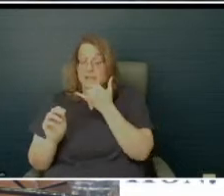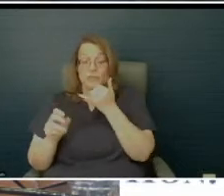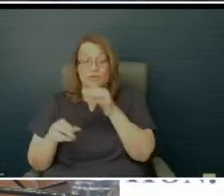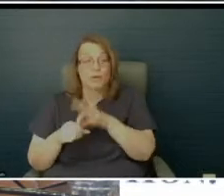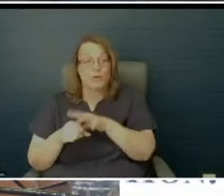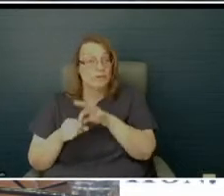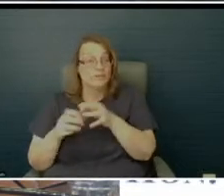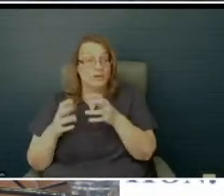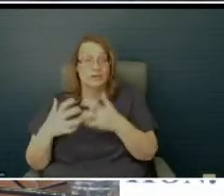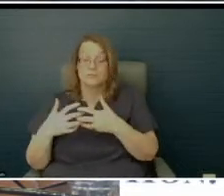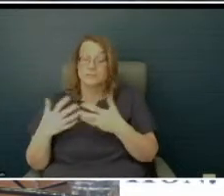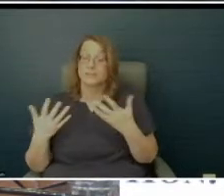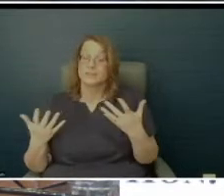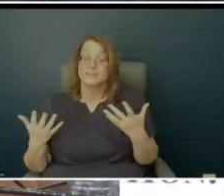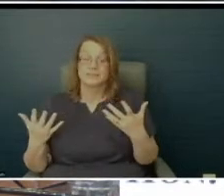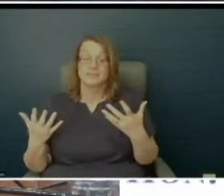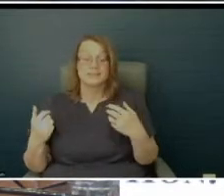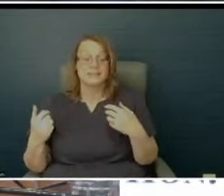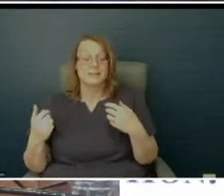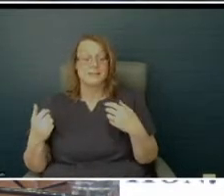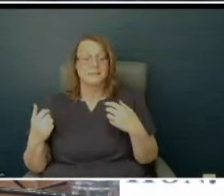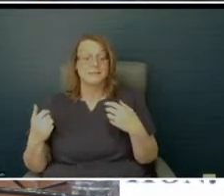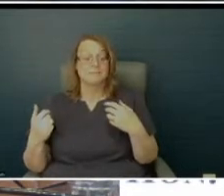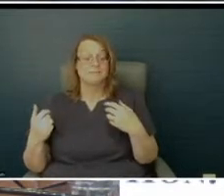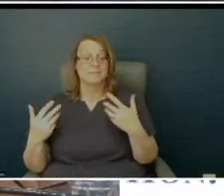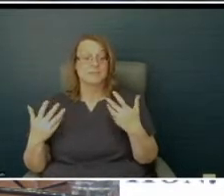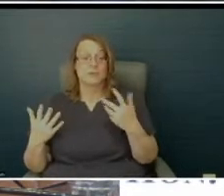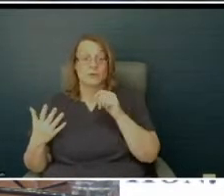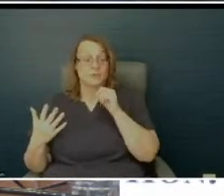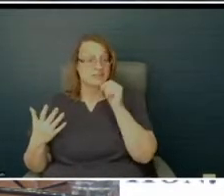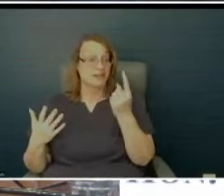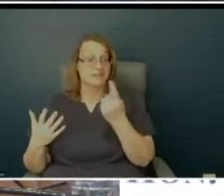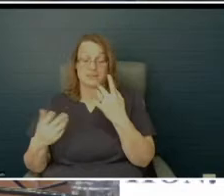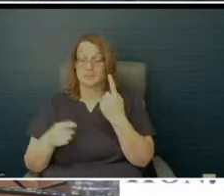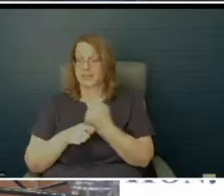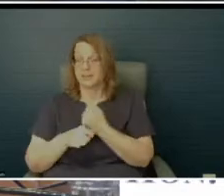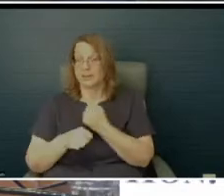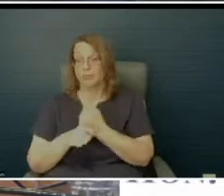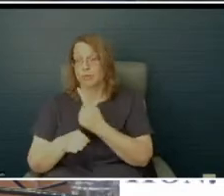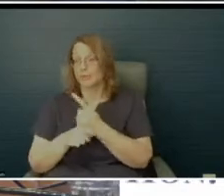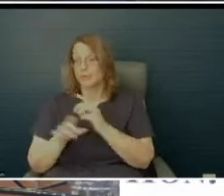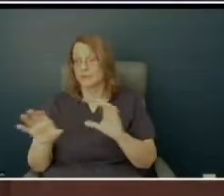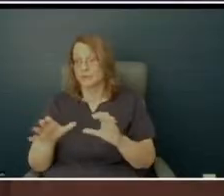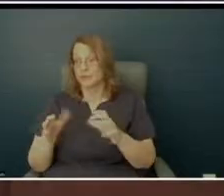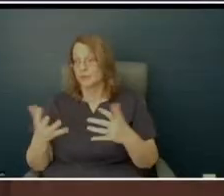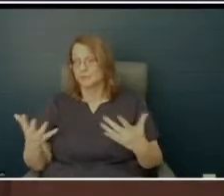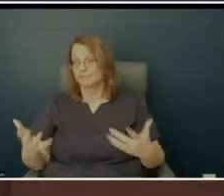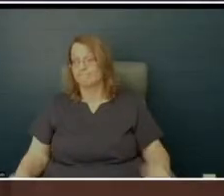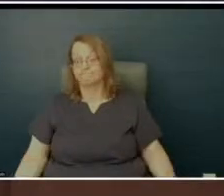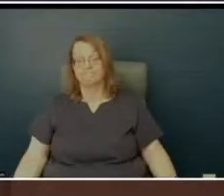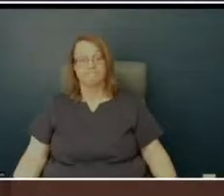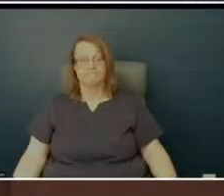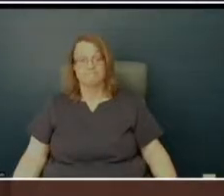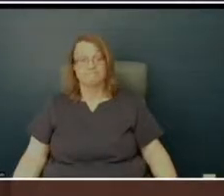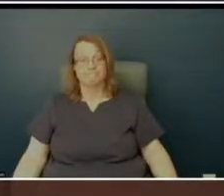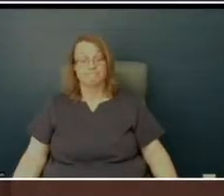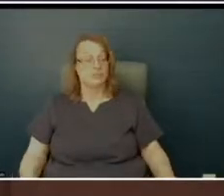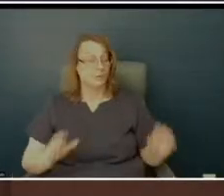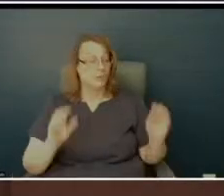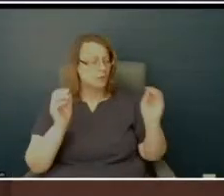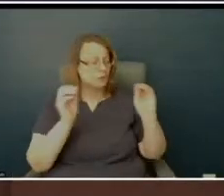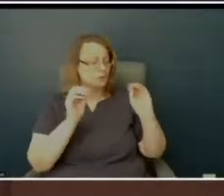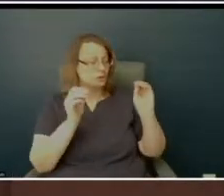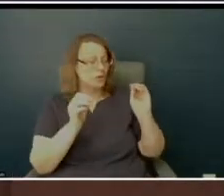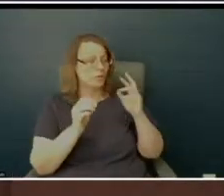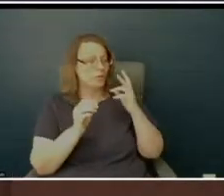machines. And so that was not something that was appropriate to do. So there would be no factual basis to seize